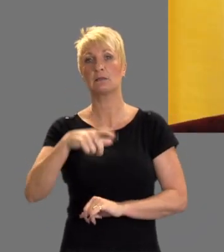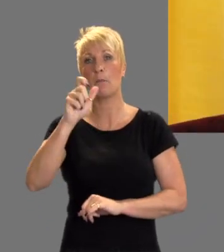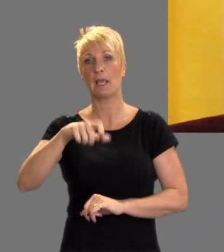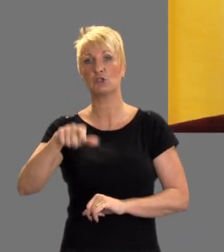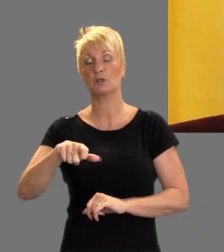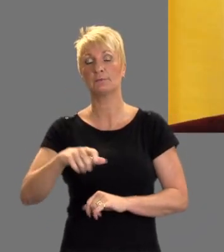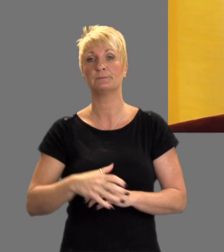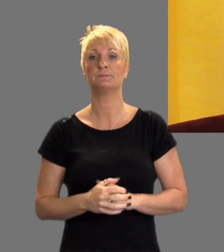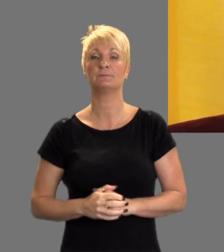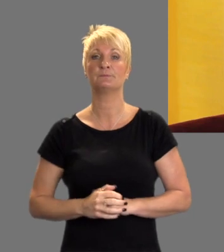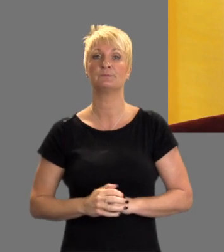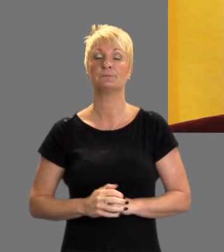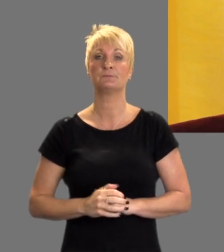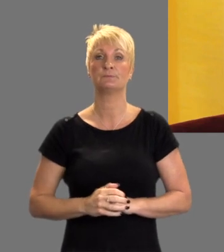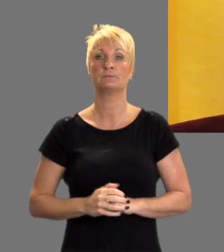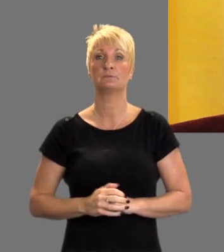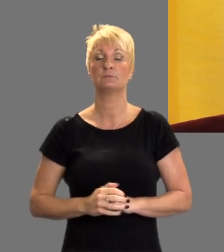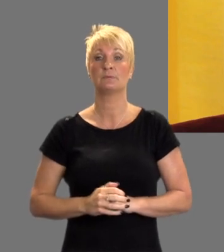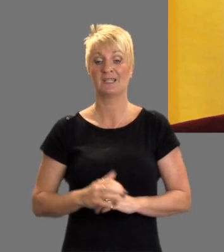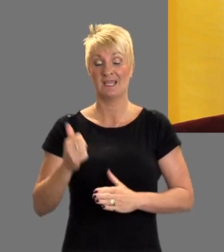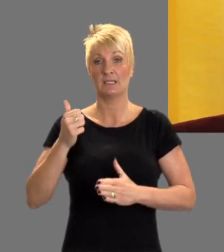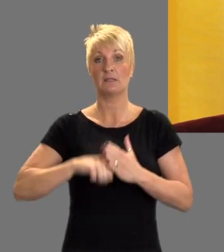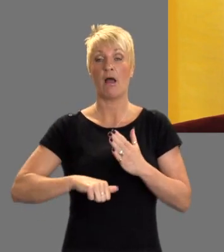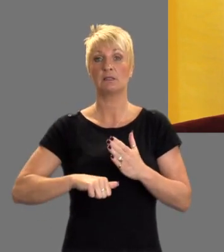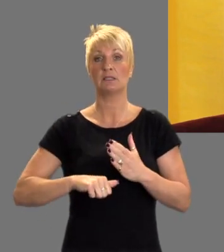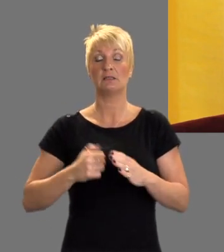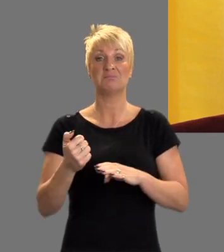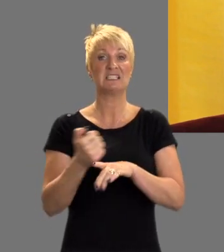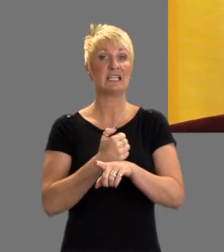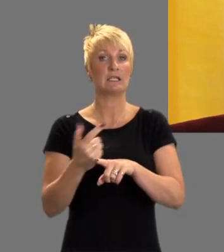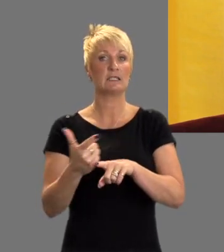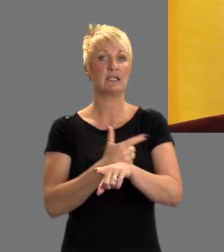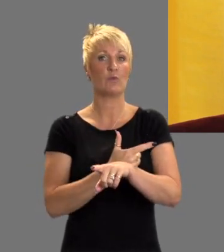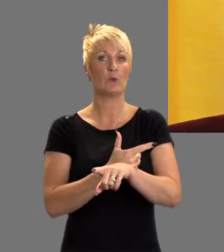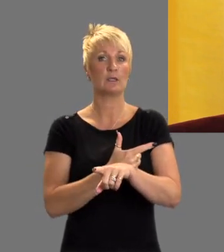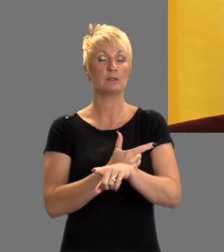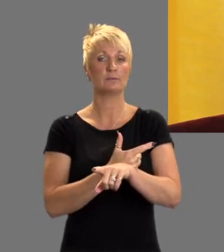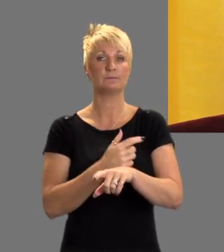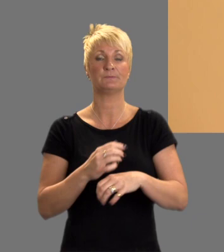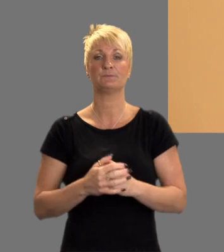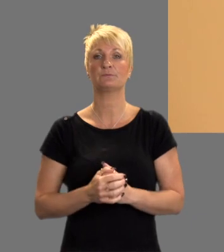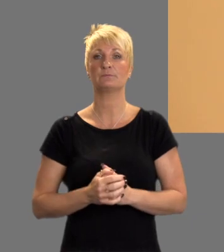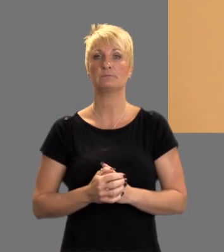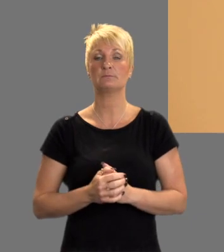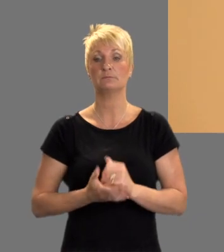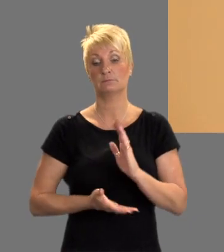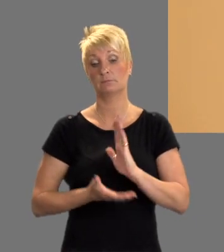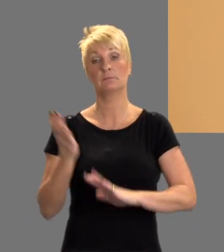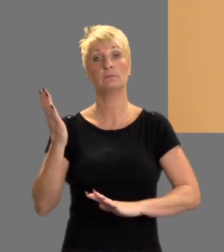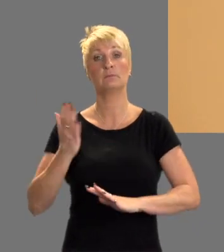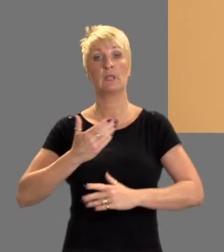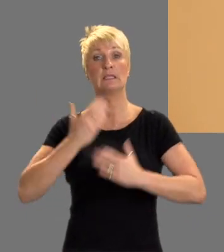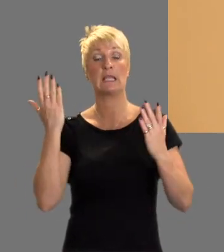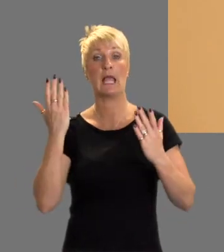I suppose it all started about 6 or 7 weeks ago when I went out for the